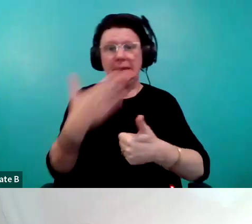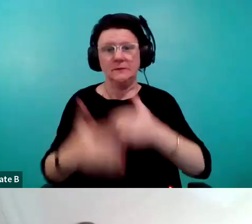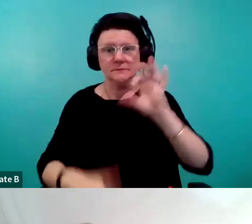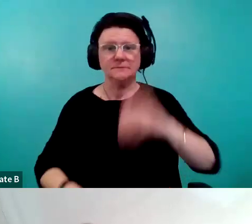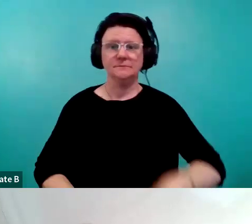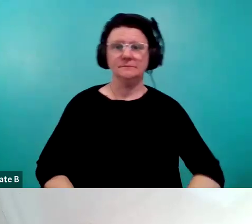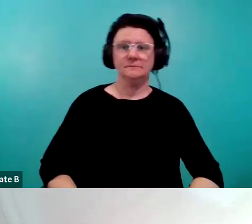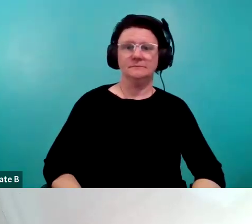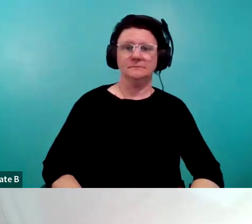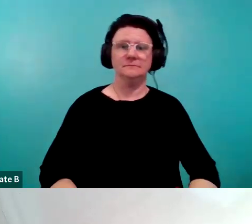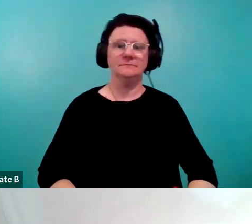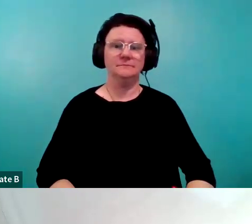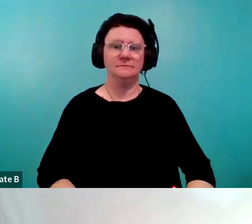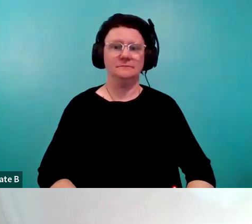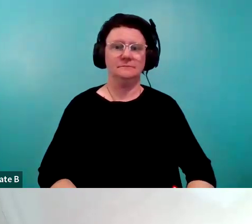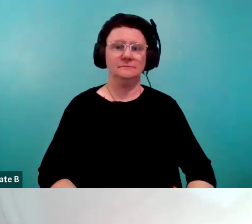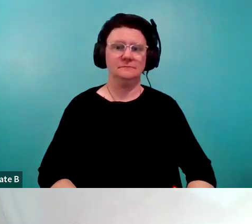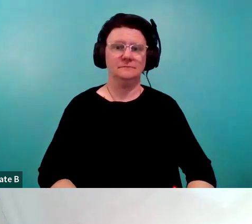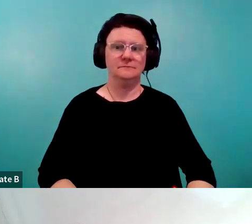attention.